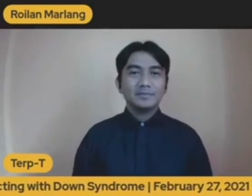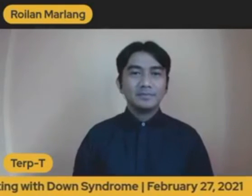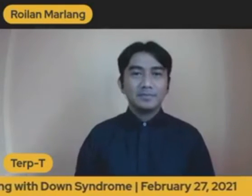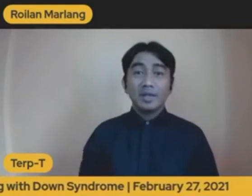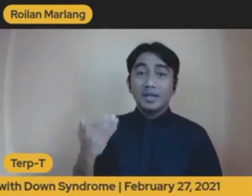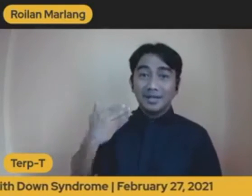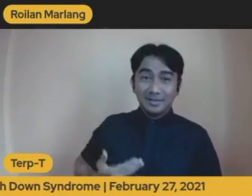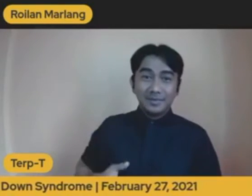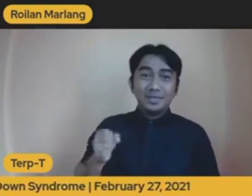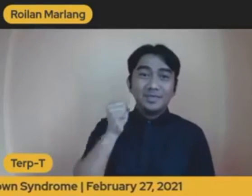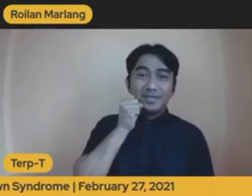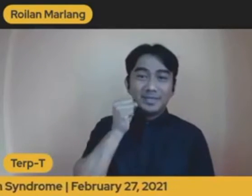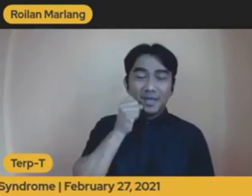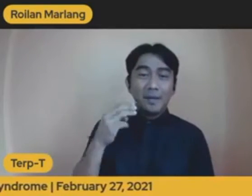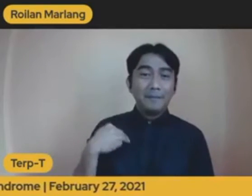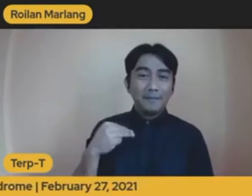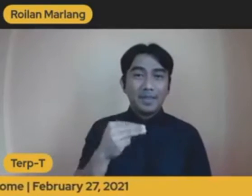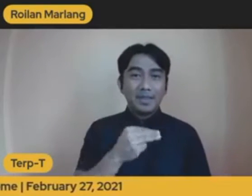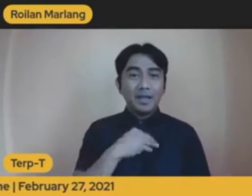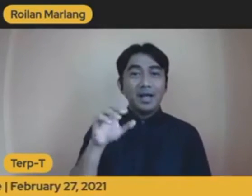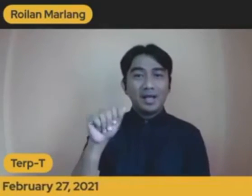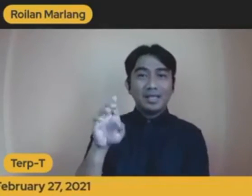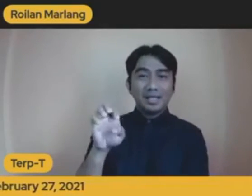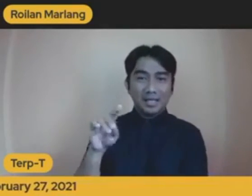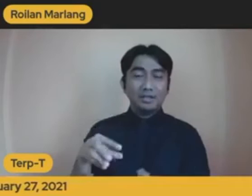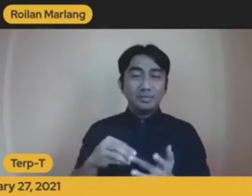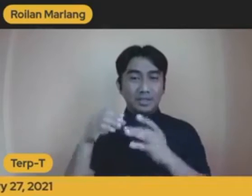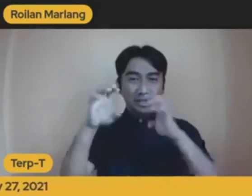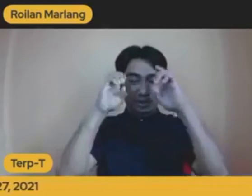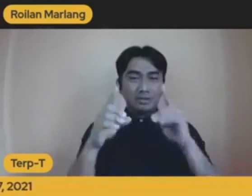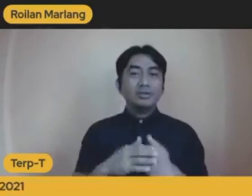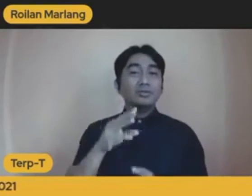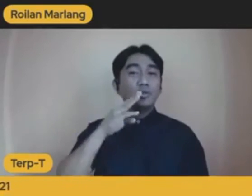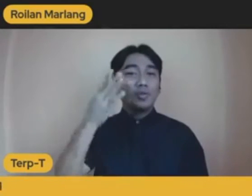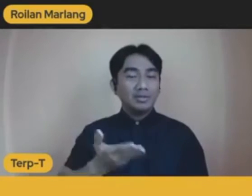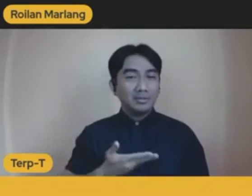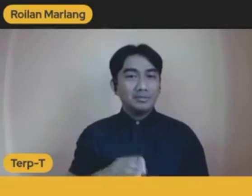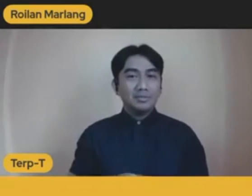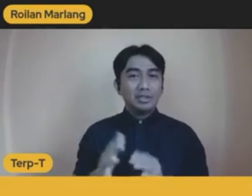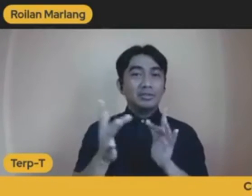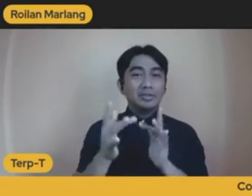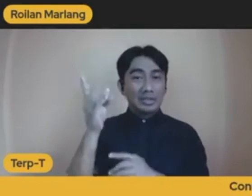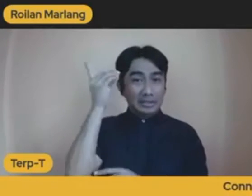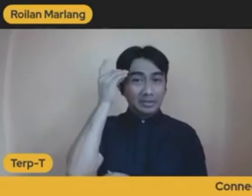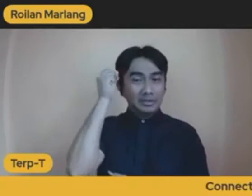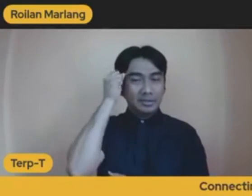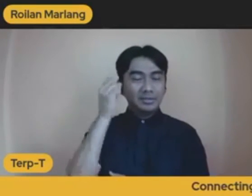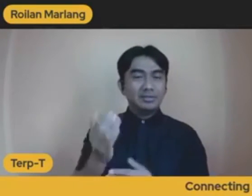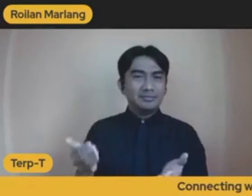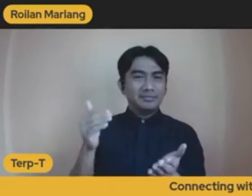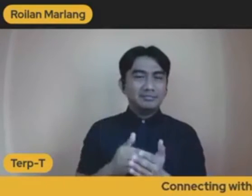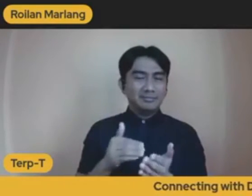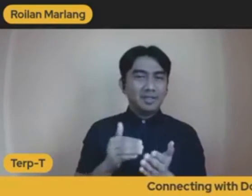And I am Steph, and I am a member of Ateneo Speed. Welcome to Connecting with Down Syndrome, another